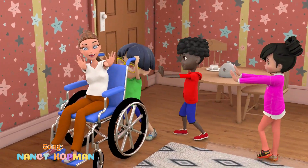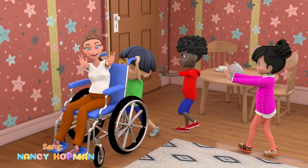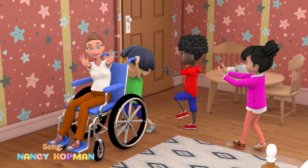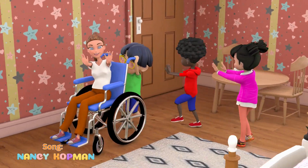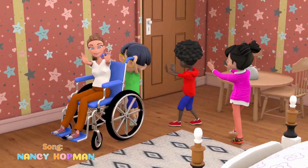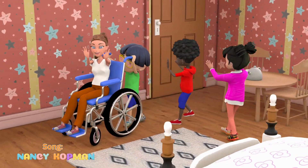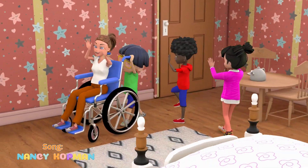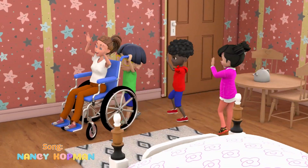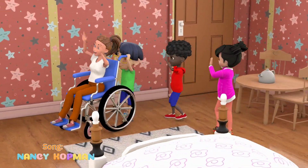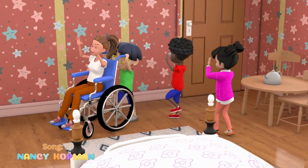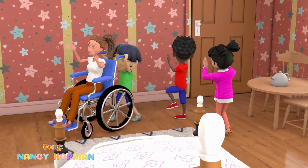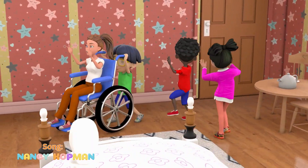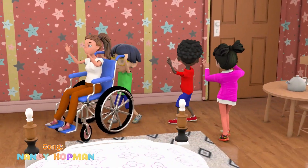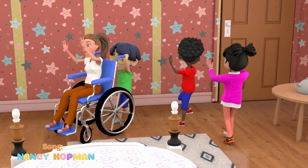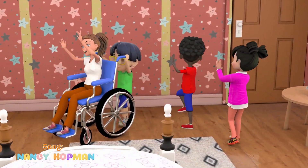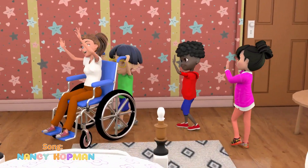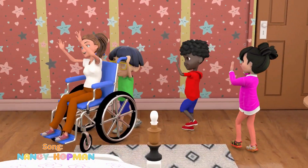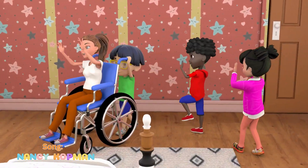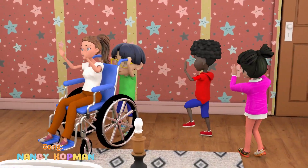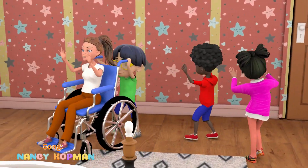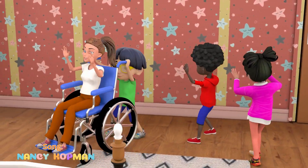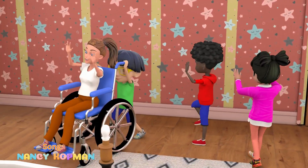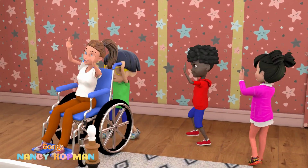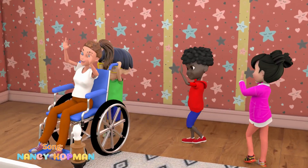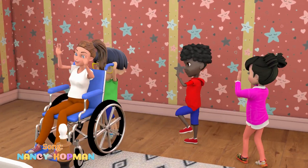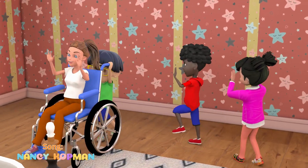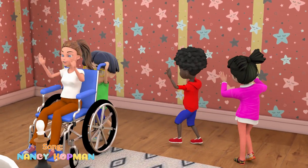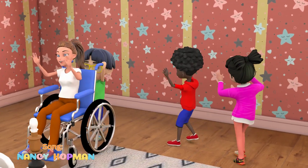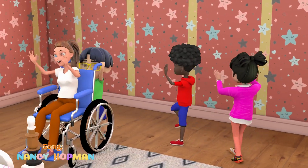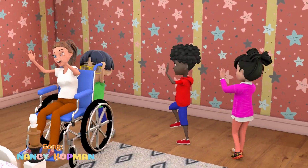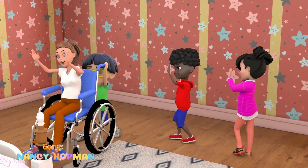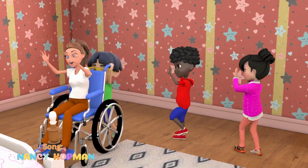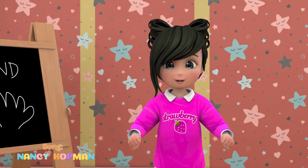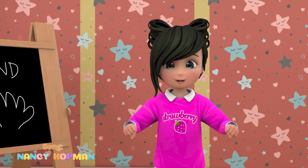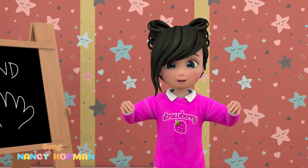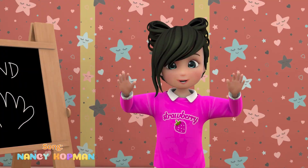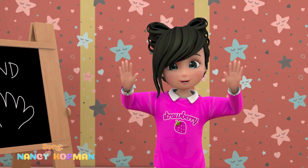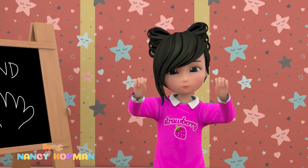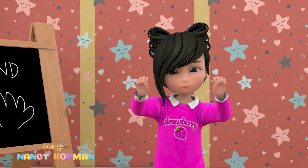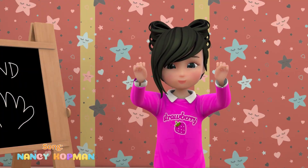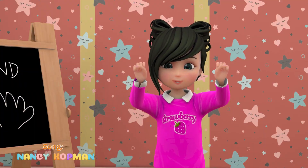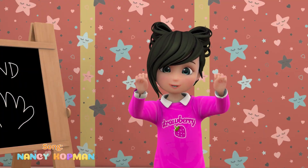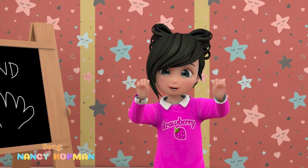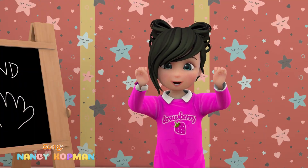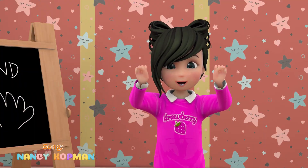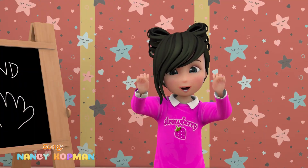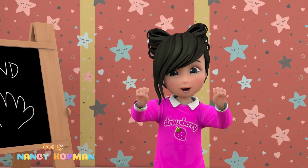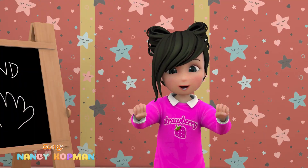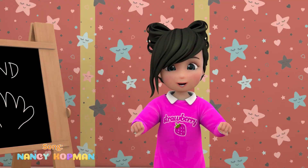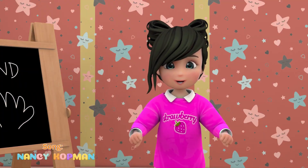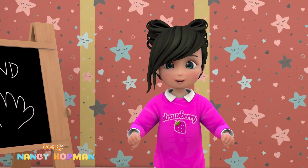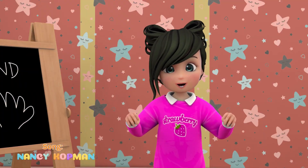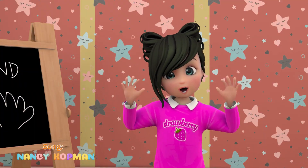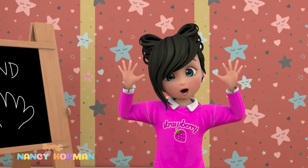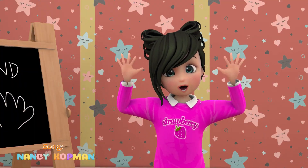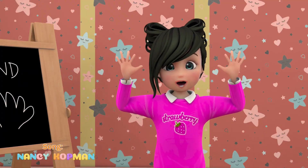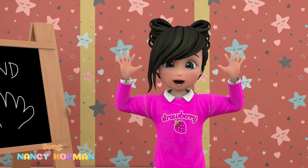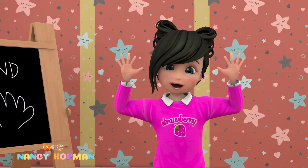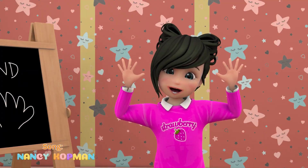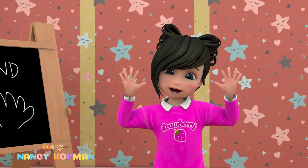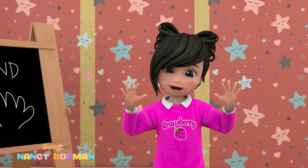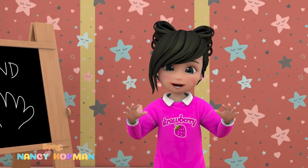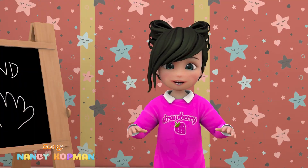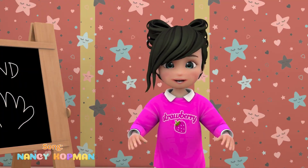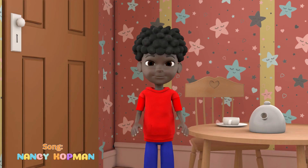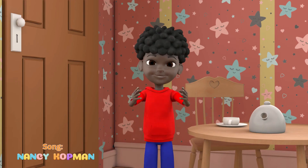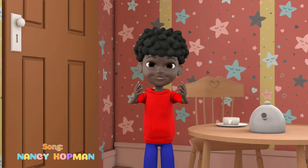them to you. There are so many things they can do. I can crunch them all up. They can